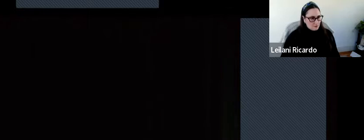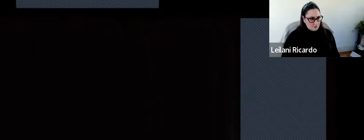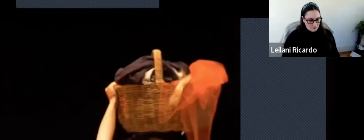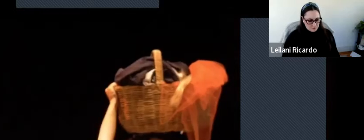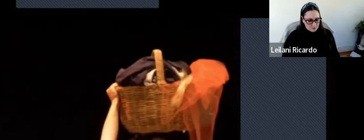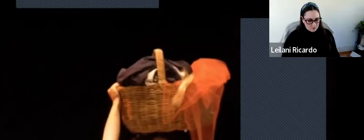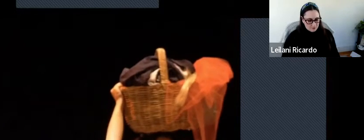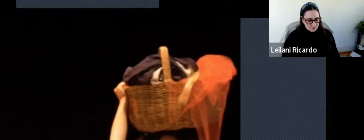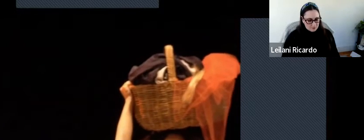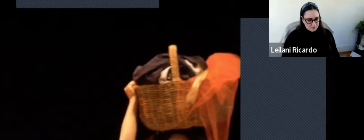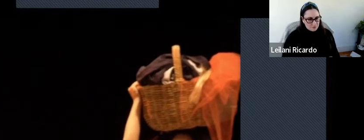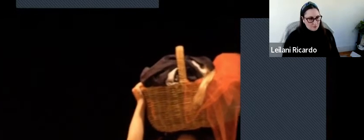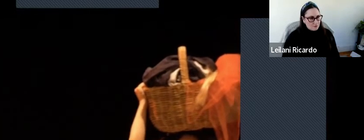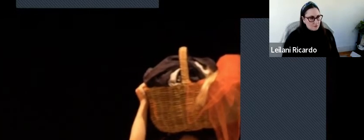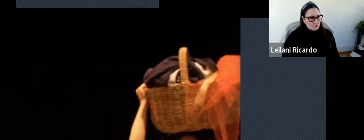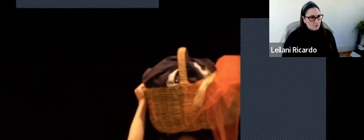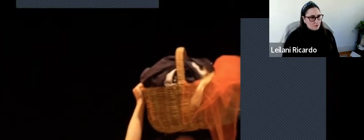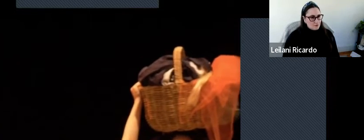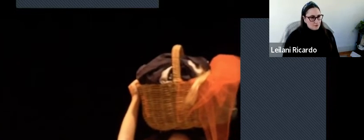choose?